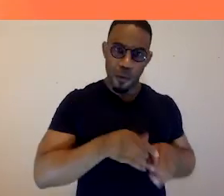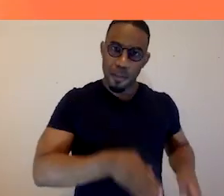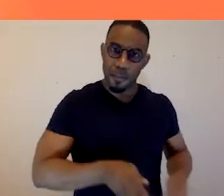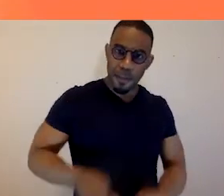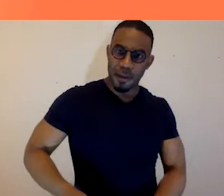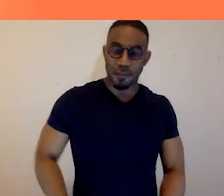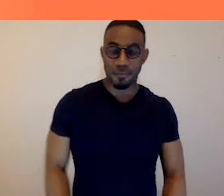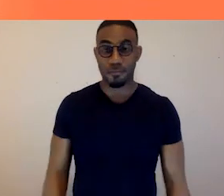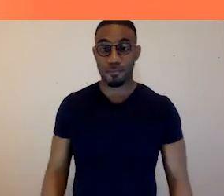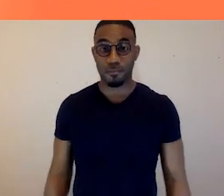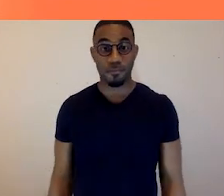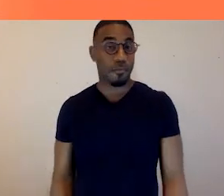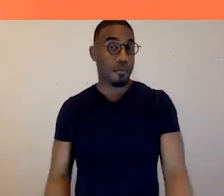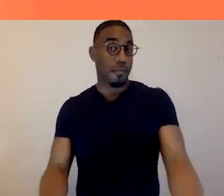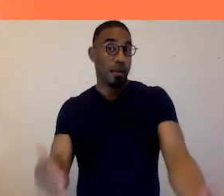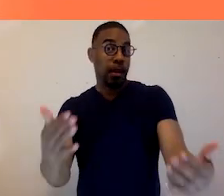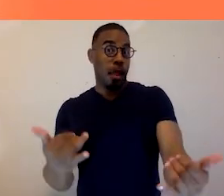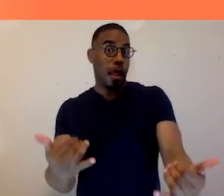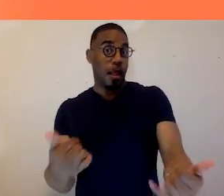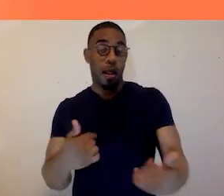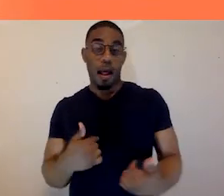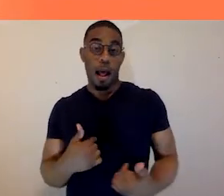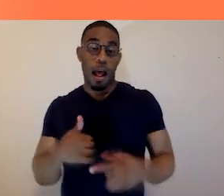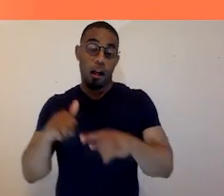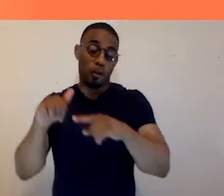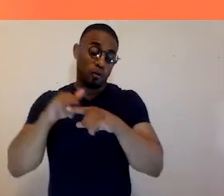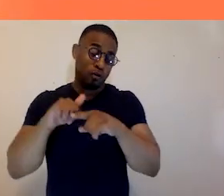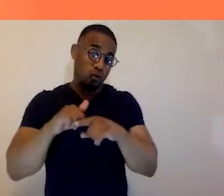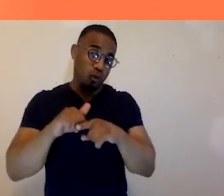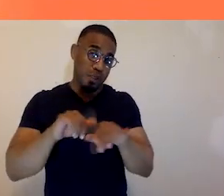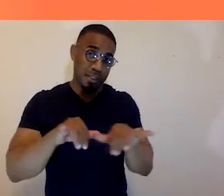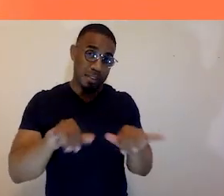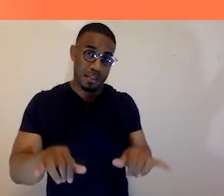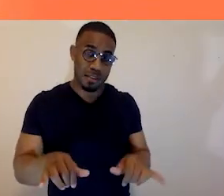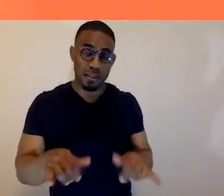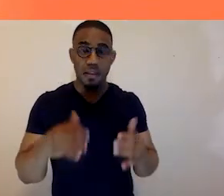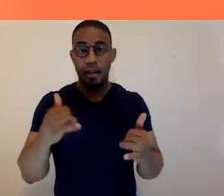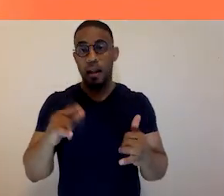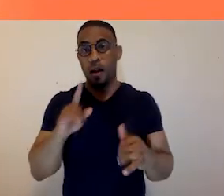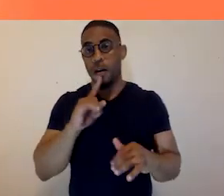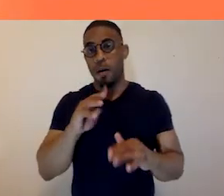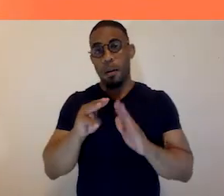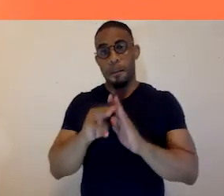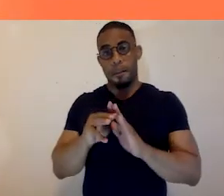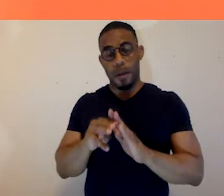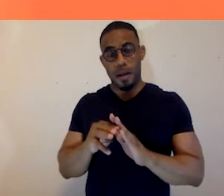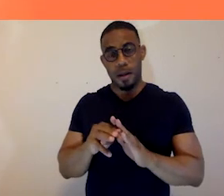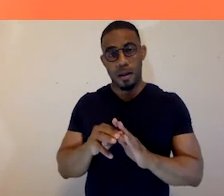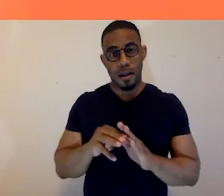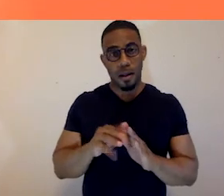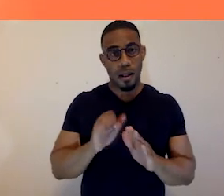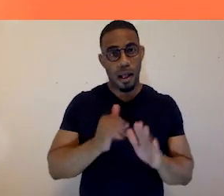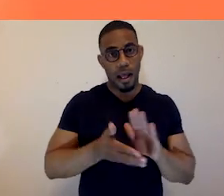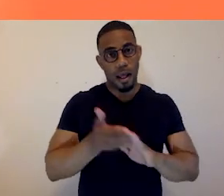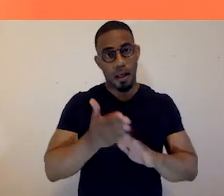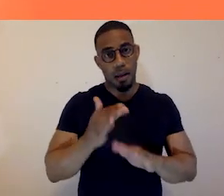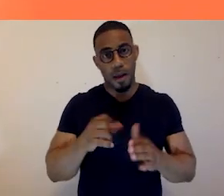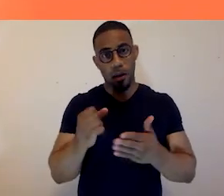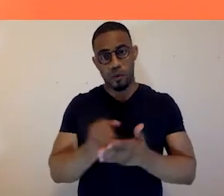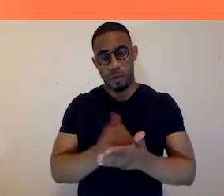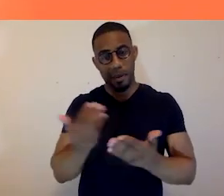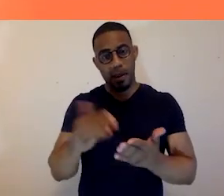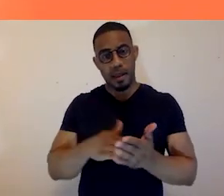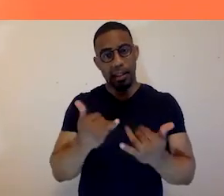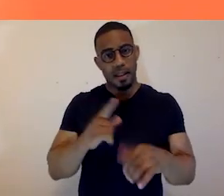pants. So now that I've trained the system, now that there are models, I executed my script again, but